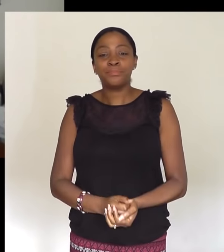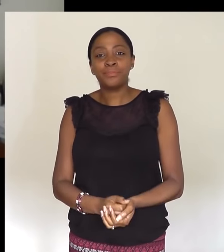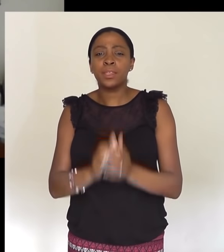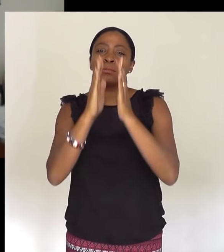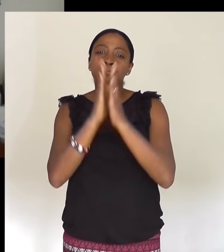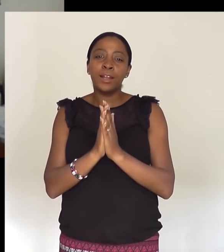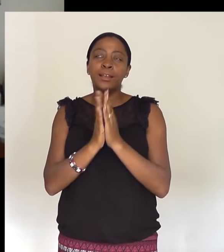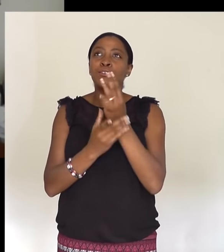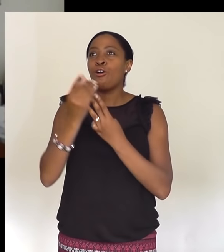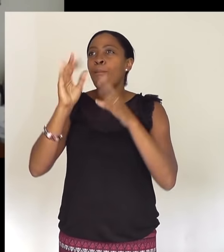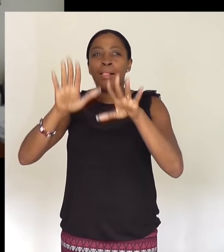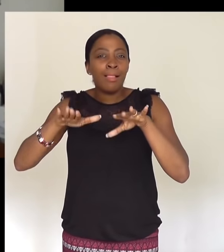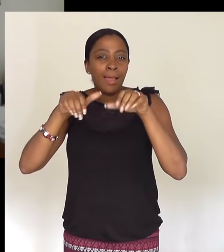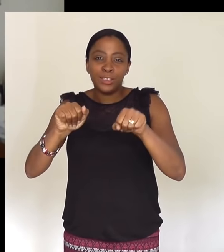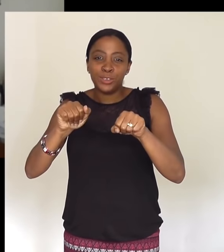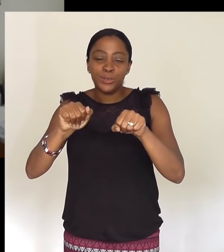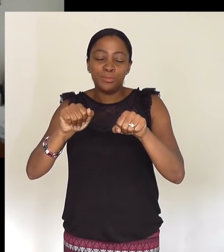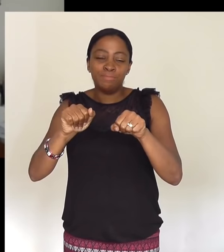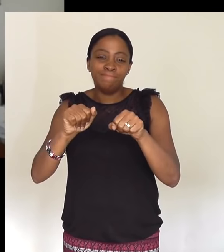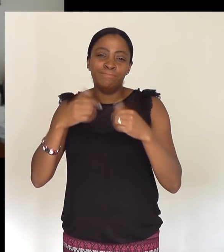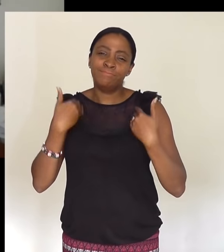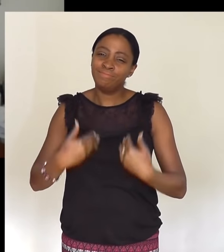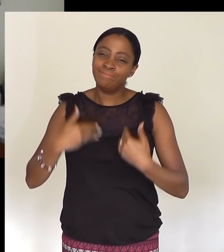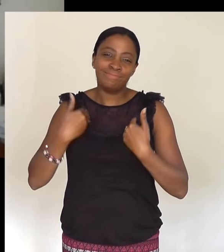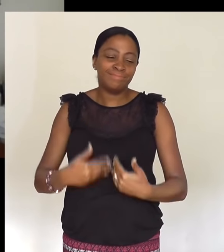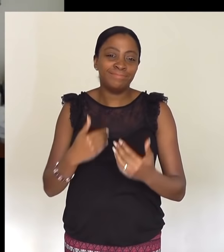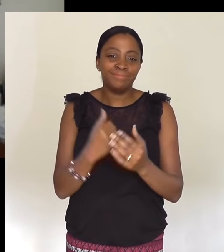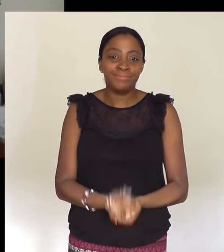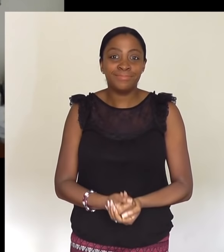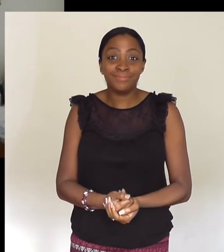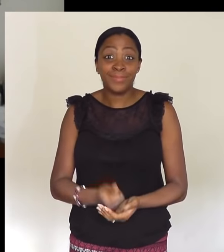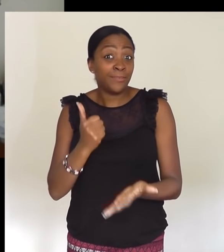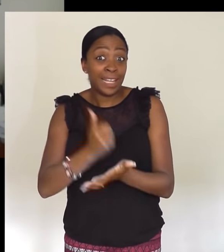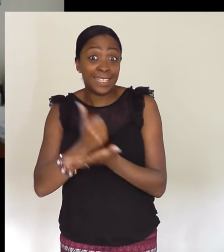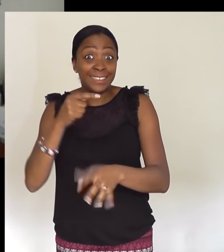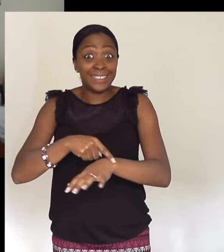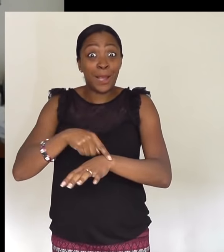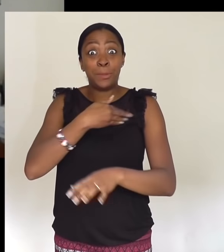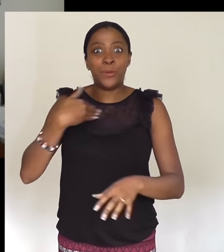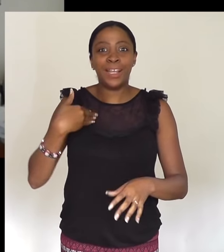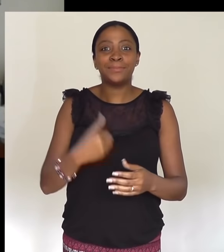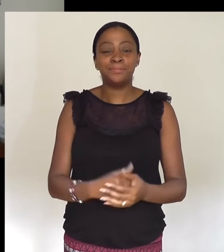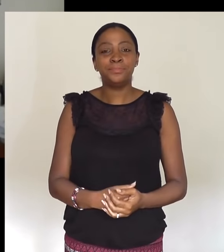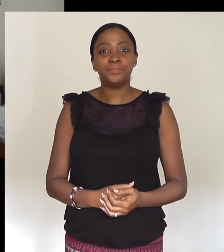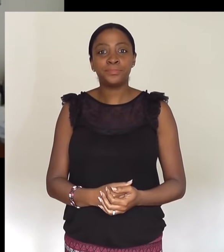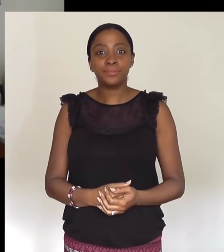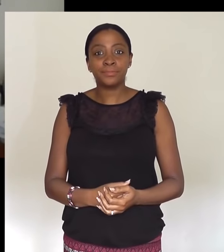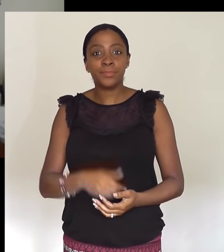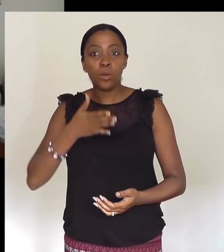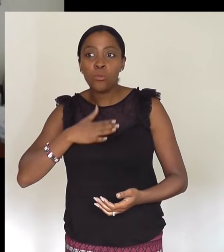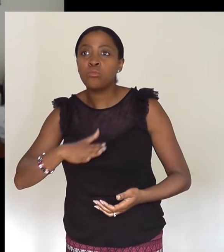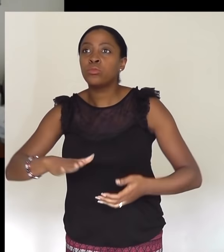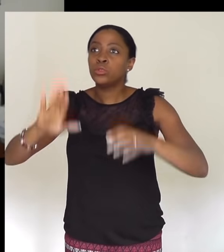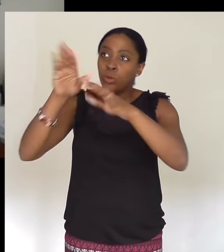you richly as you join with us. We're anticipating a great time this morning as we worship